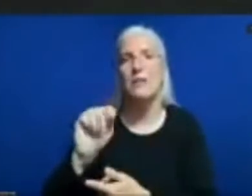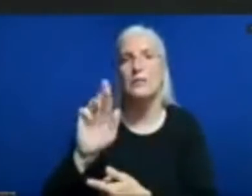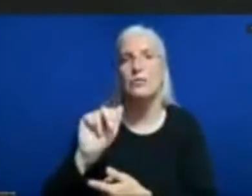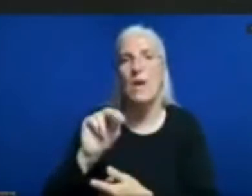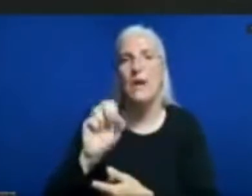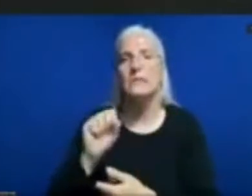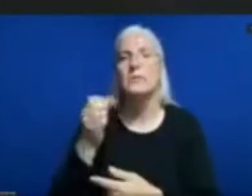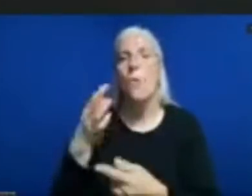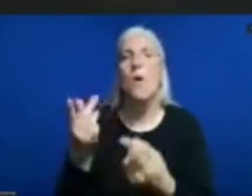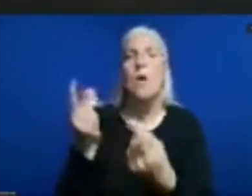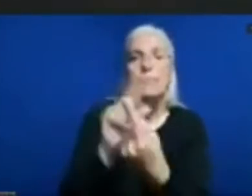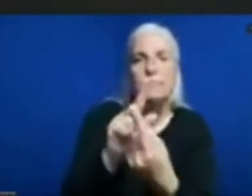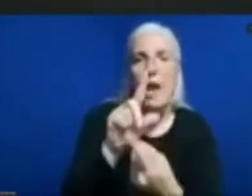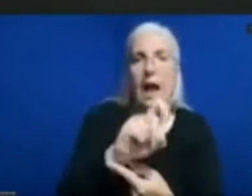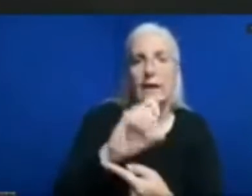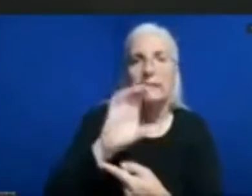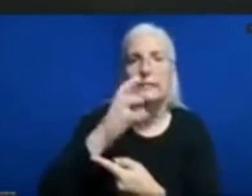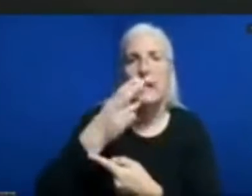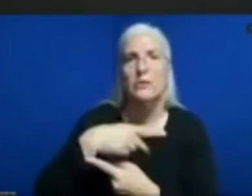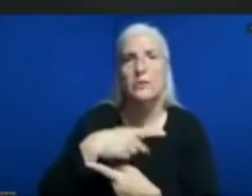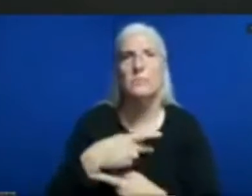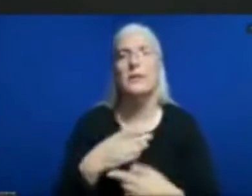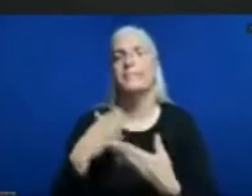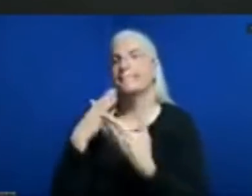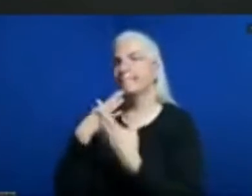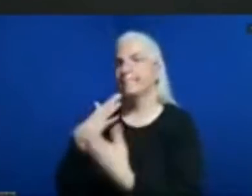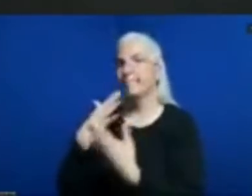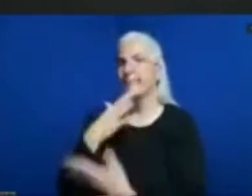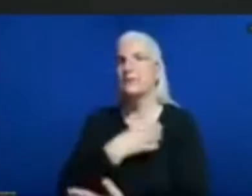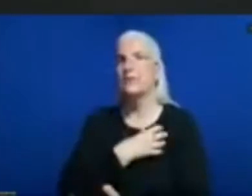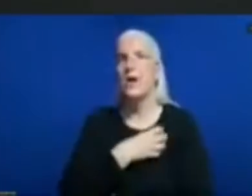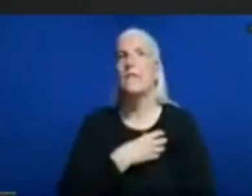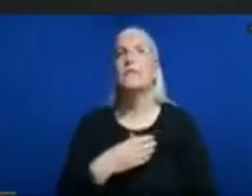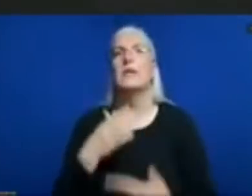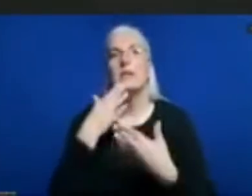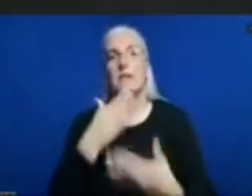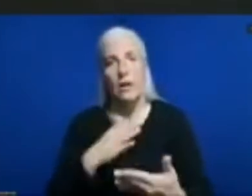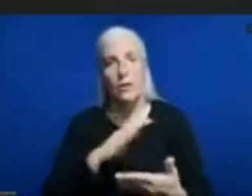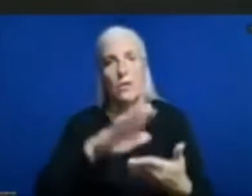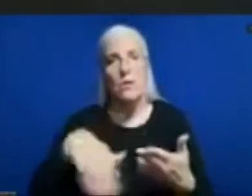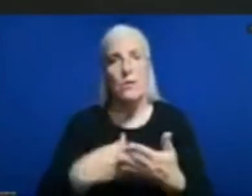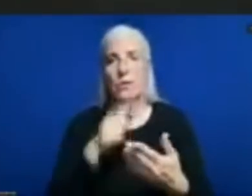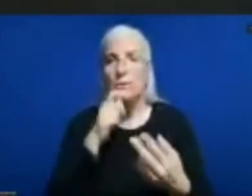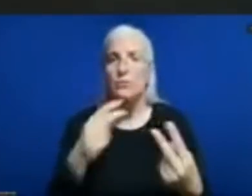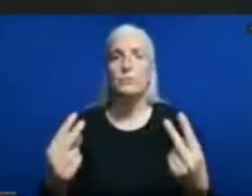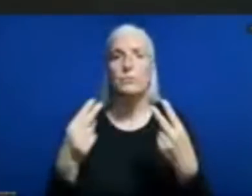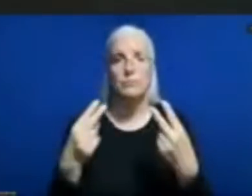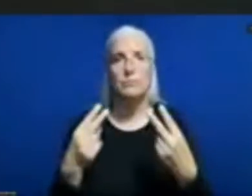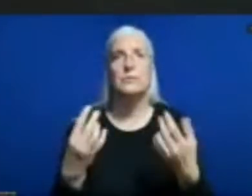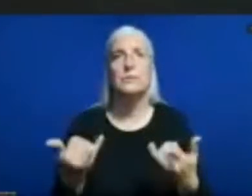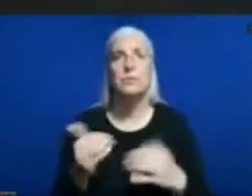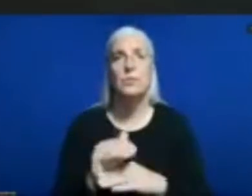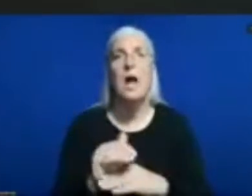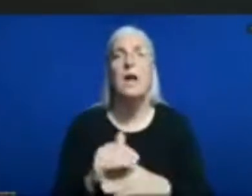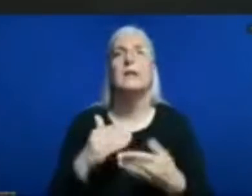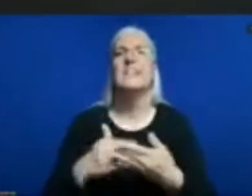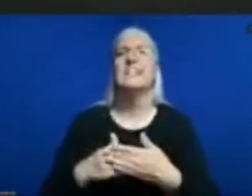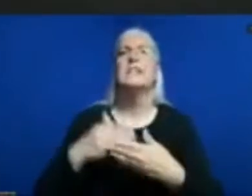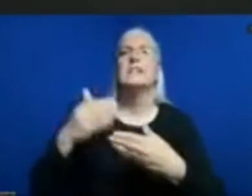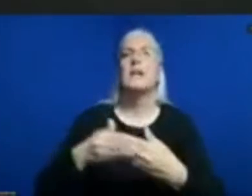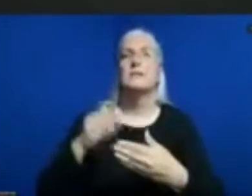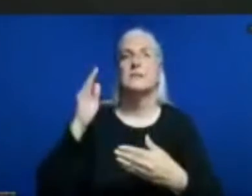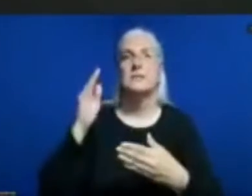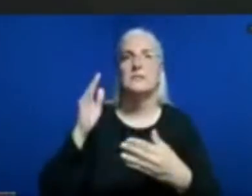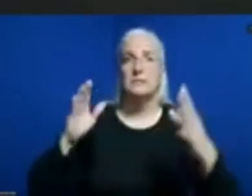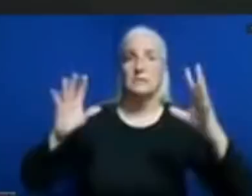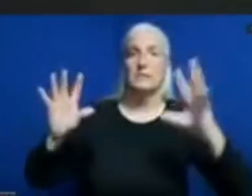Thank you, Sheriff. And I'd like to thank all of you for joining us this evening for the broadcast. Our next scheduled incident briefing will be Friday, August 20th at